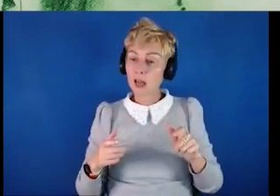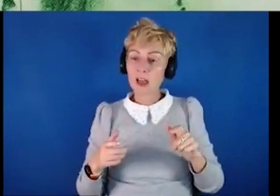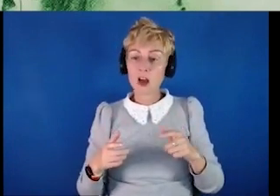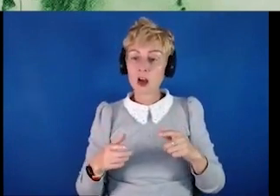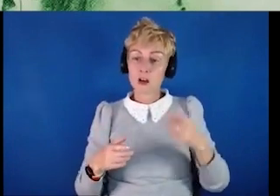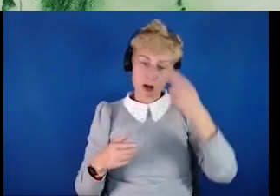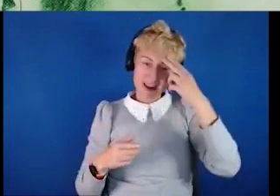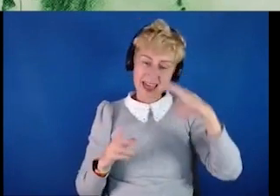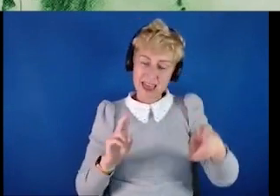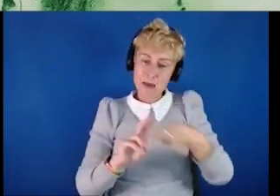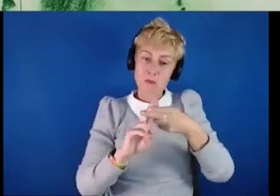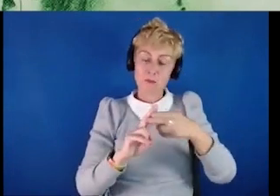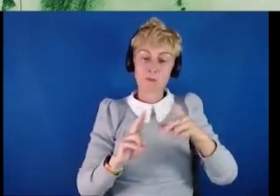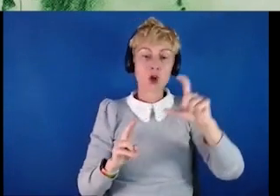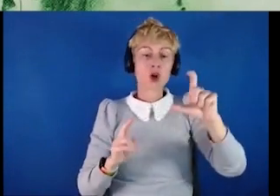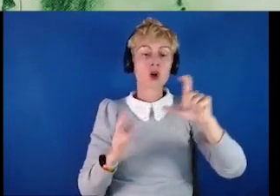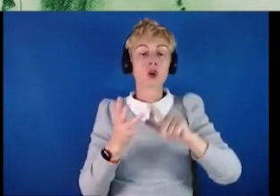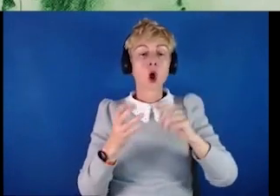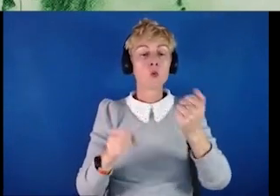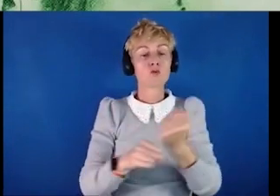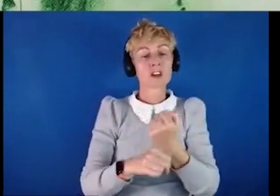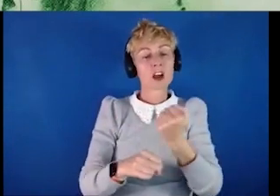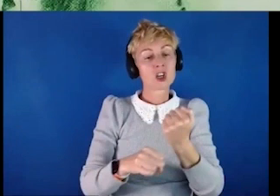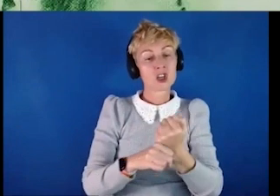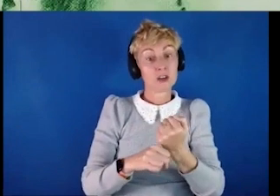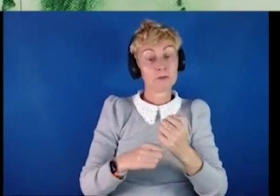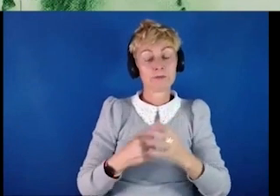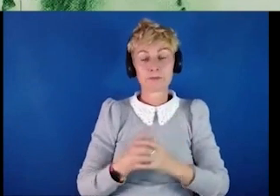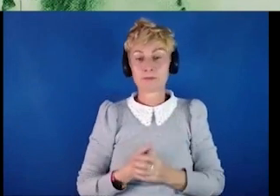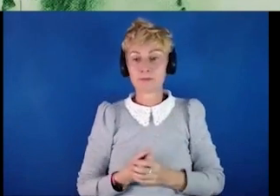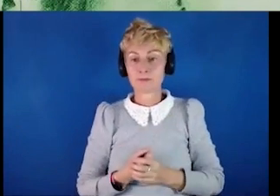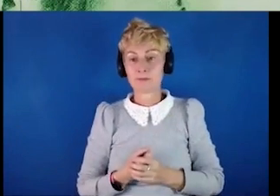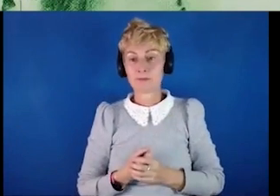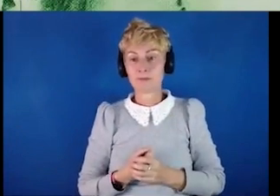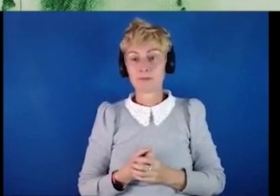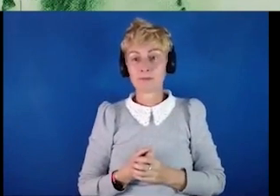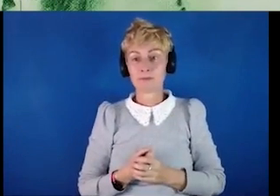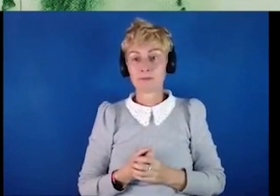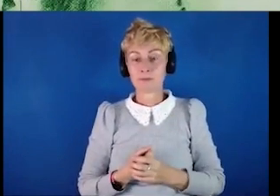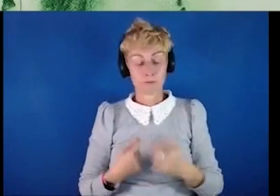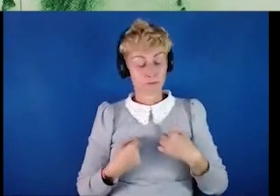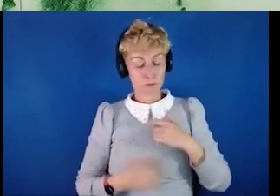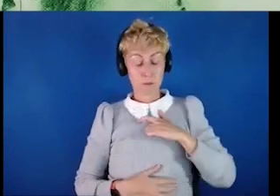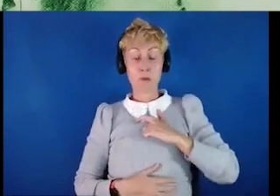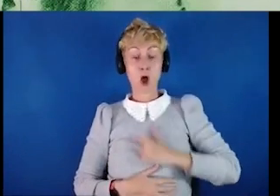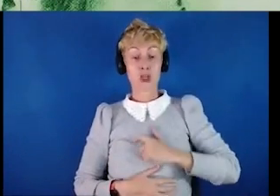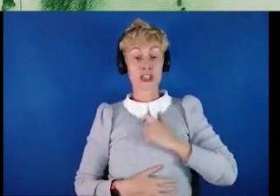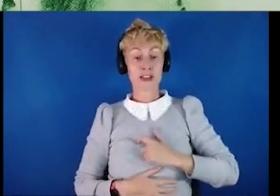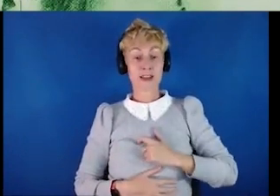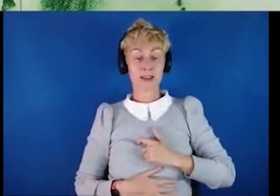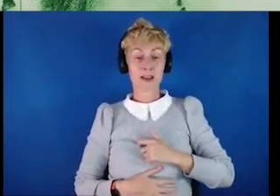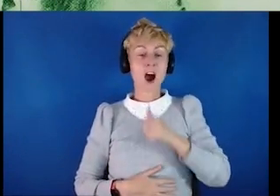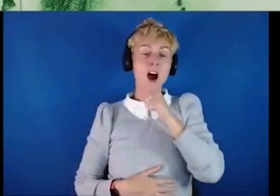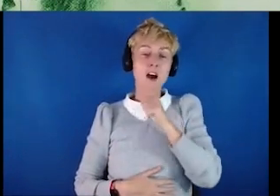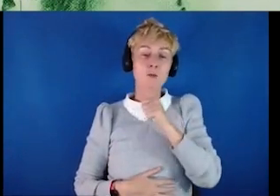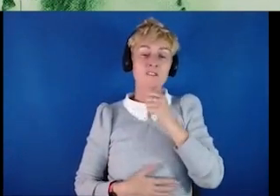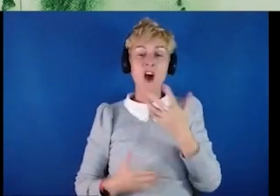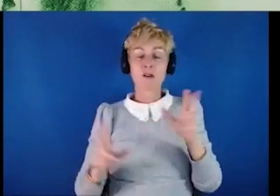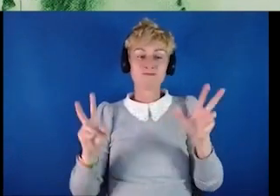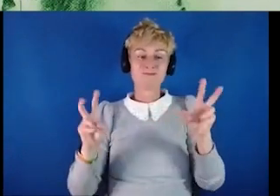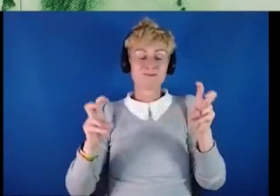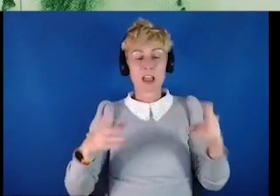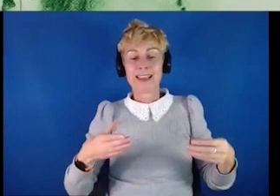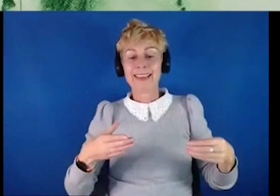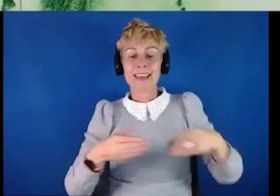co-production. There are different terms, but I suppose I prefer maybe inclusive partnership